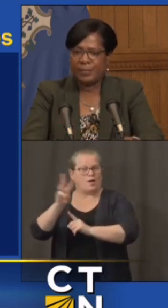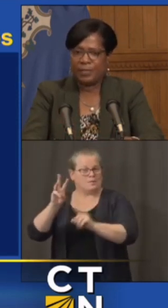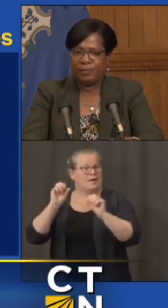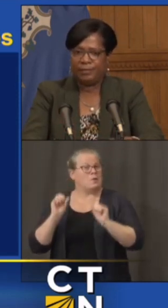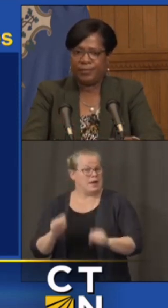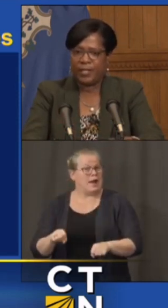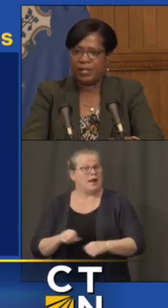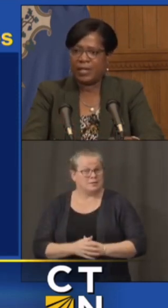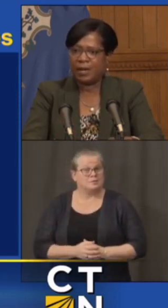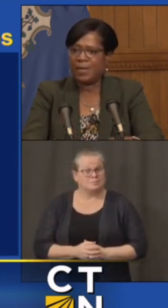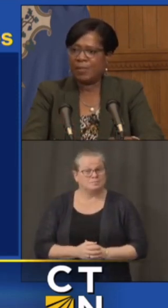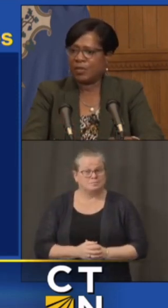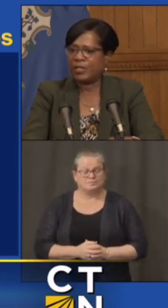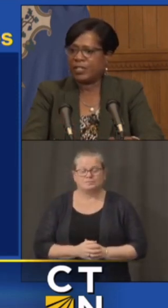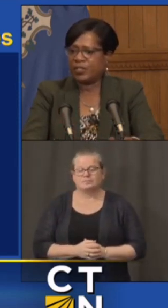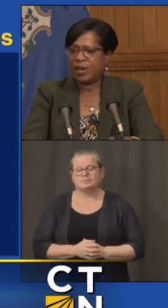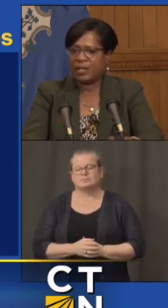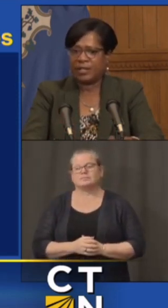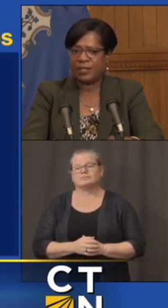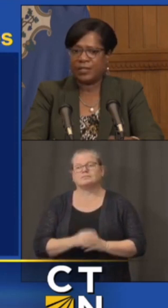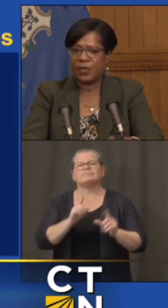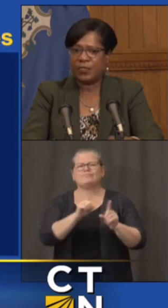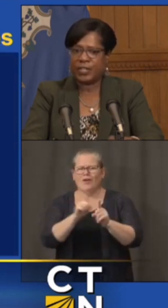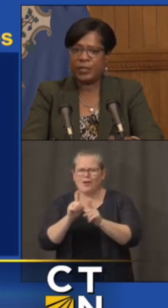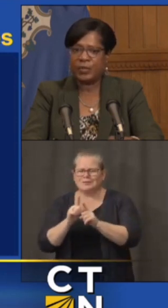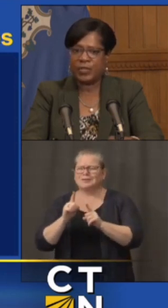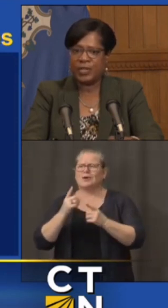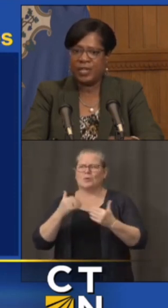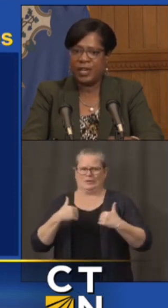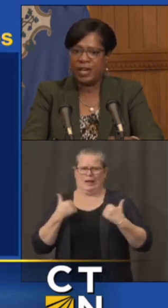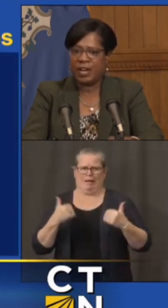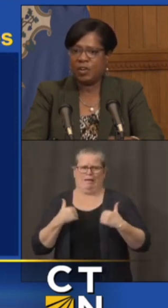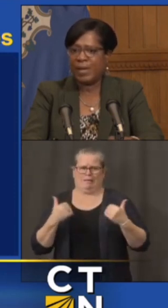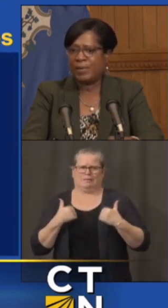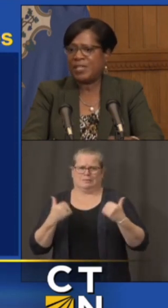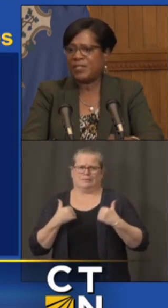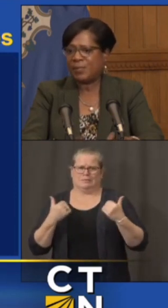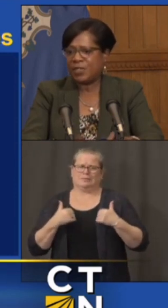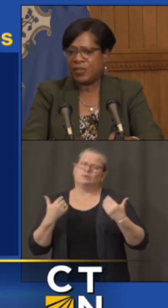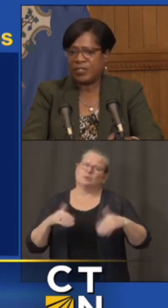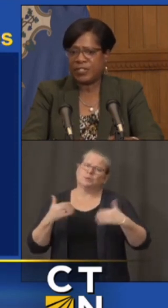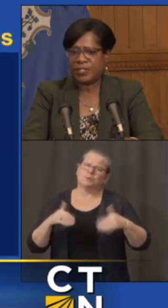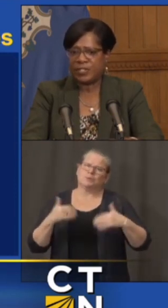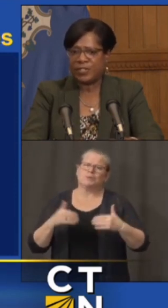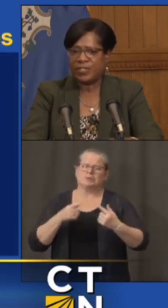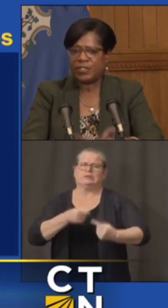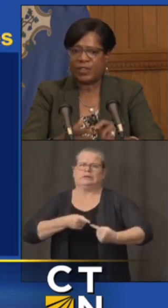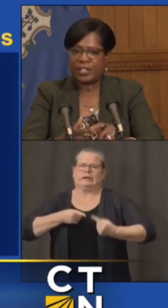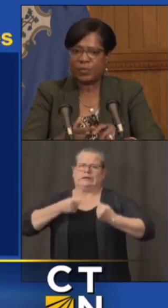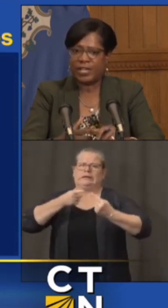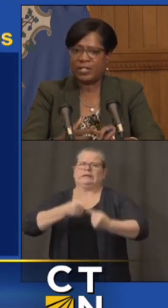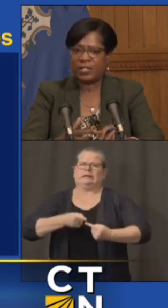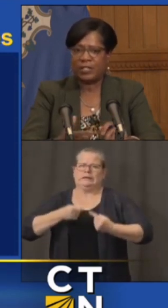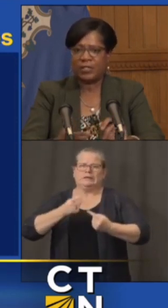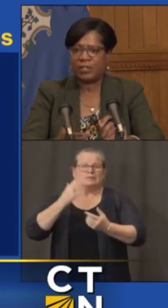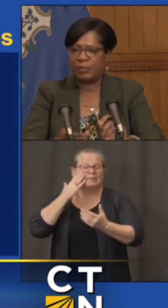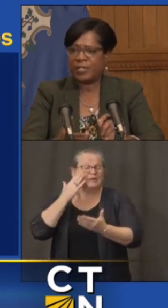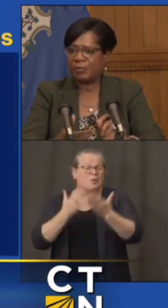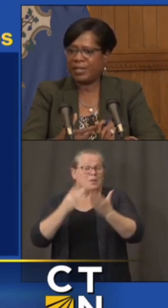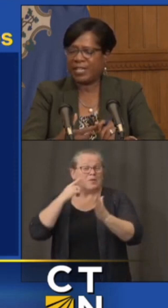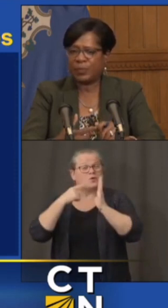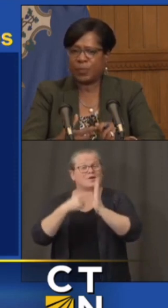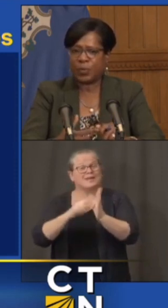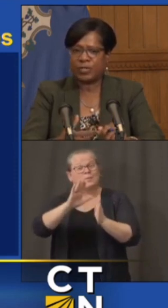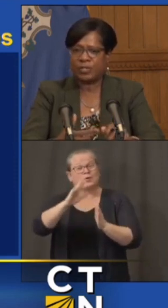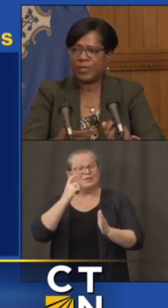young people are really struggling. So for youth who maybe miss some of the transitions, the graduations, or